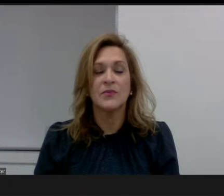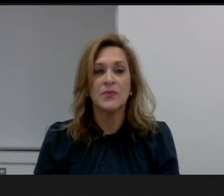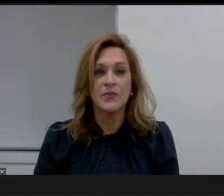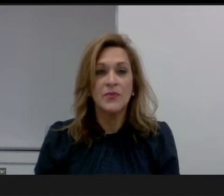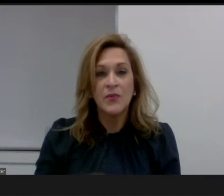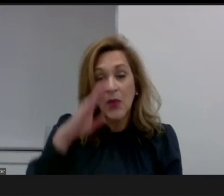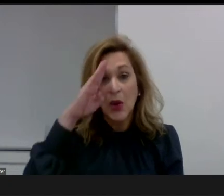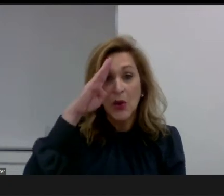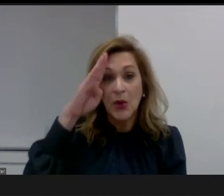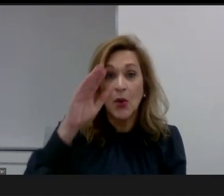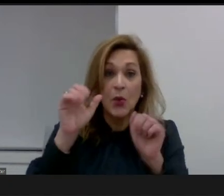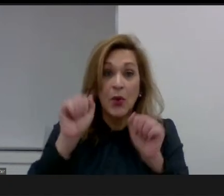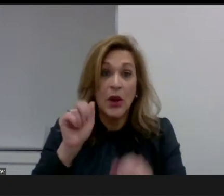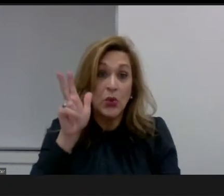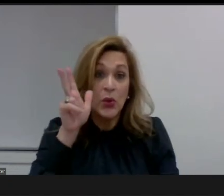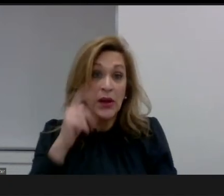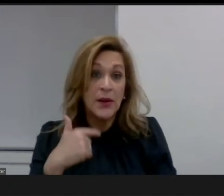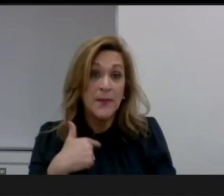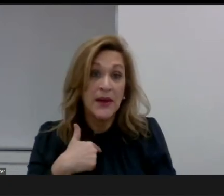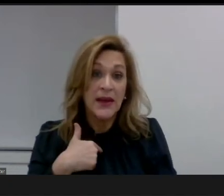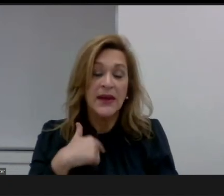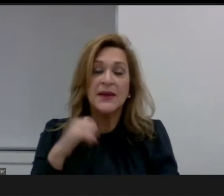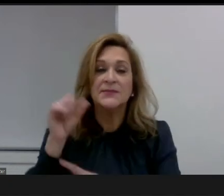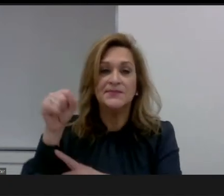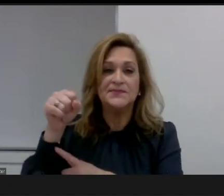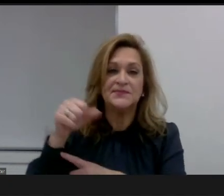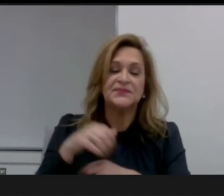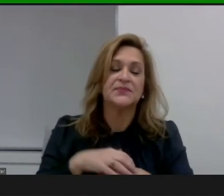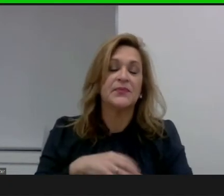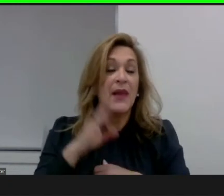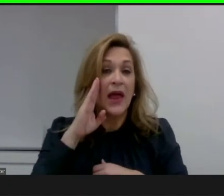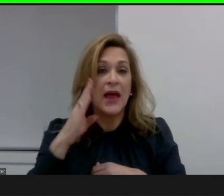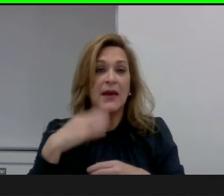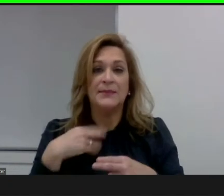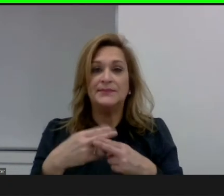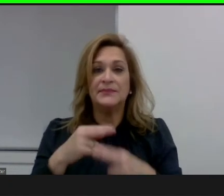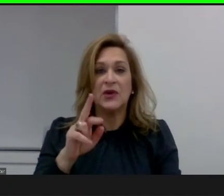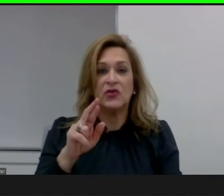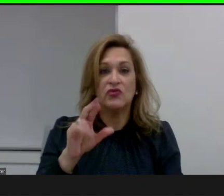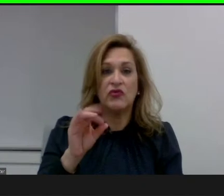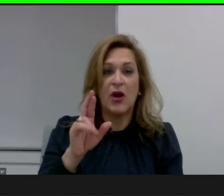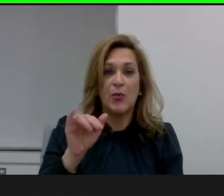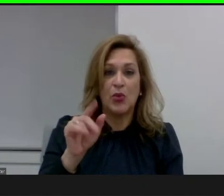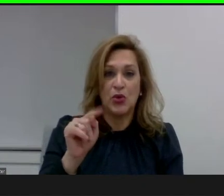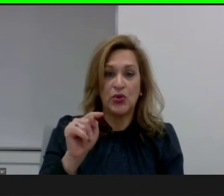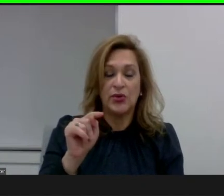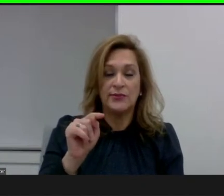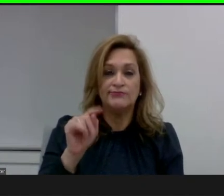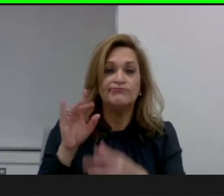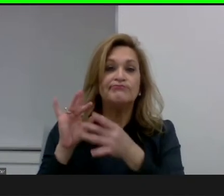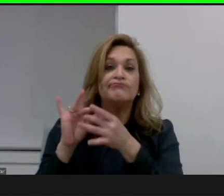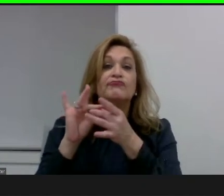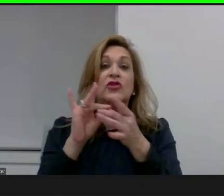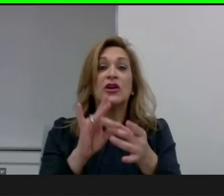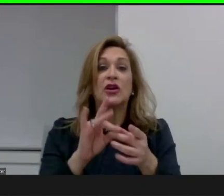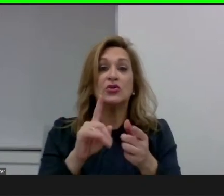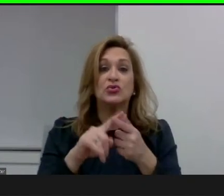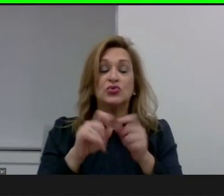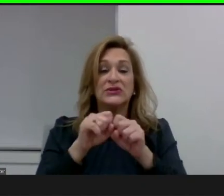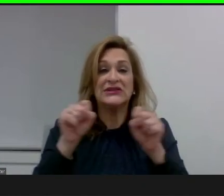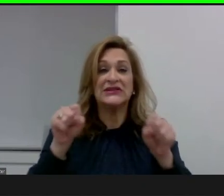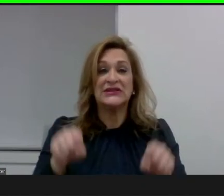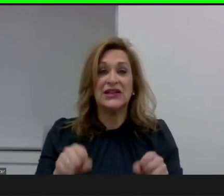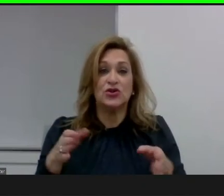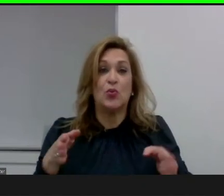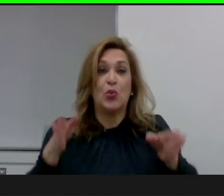Hello, can you hear me? Yes. Okay, hi, my name is Robert. In regard to the station booth